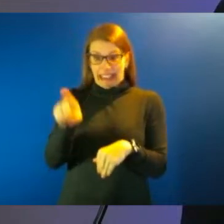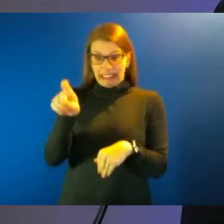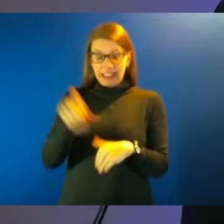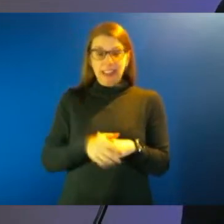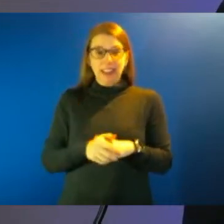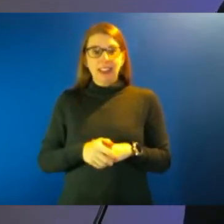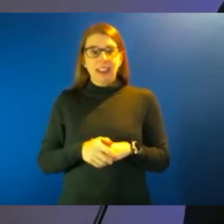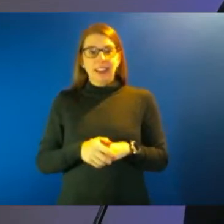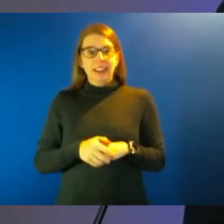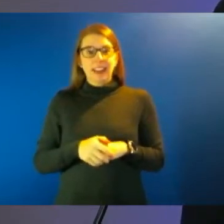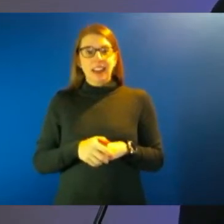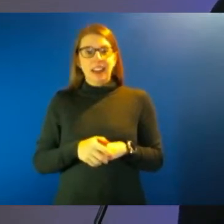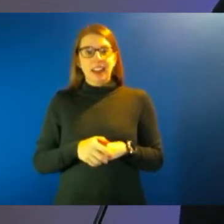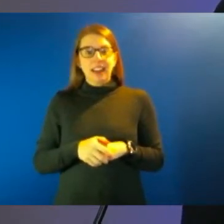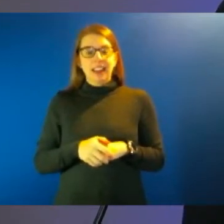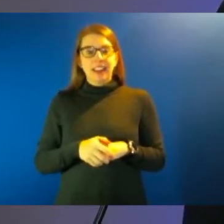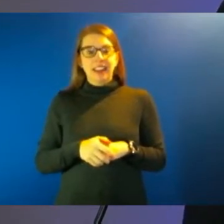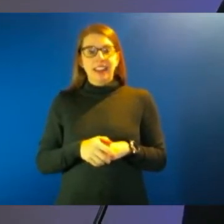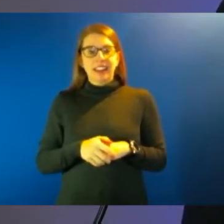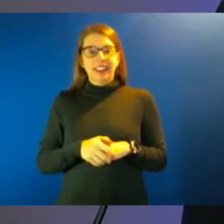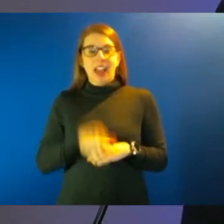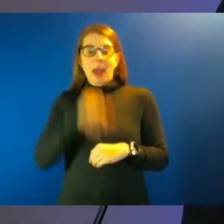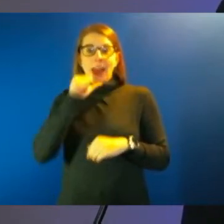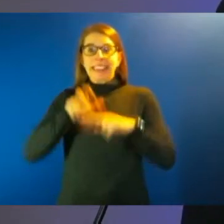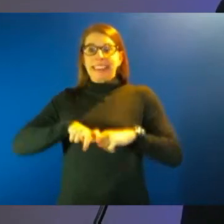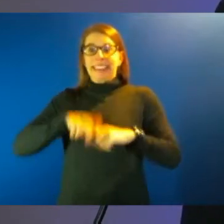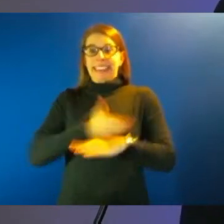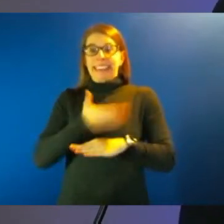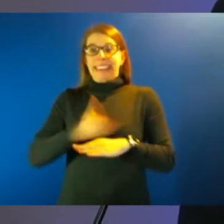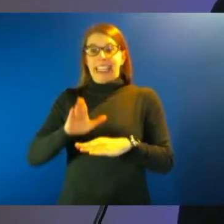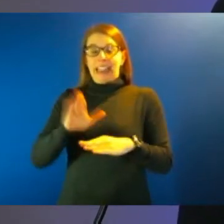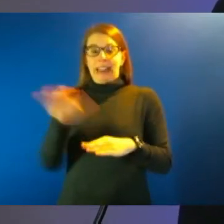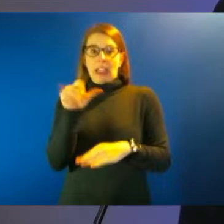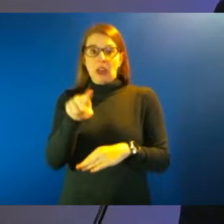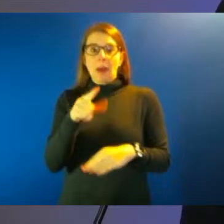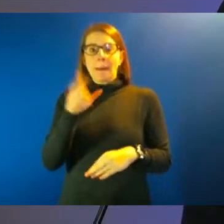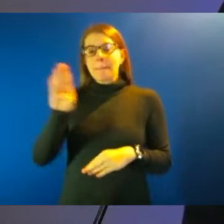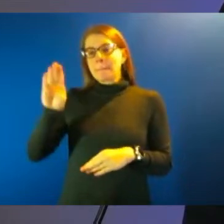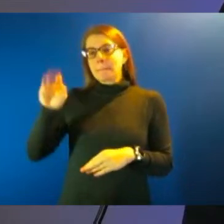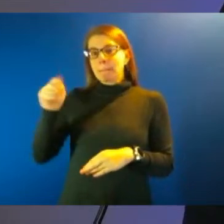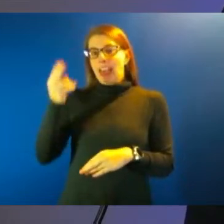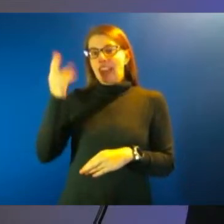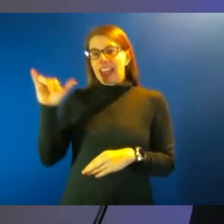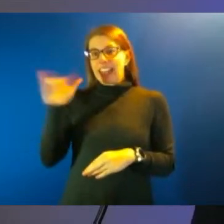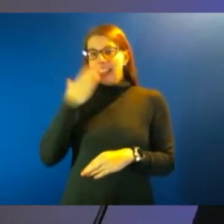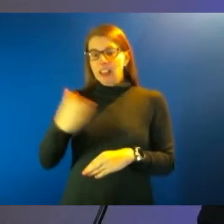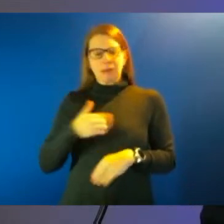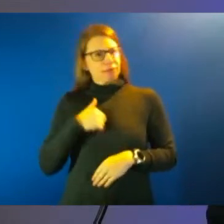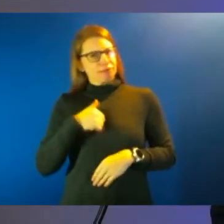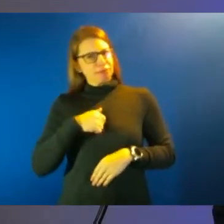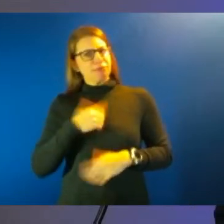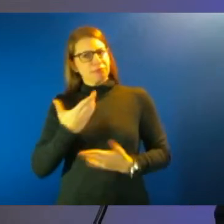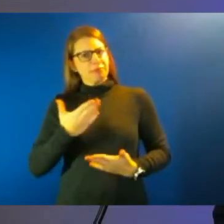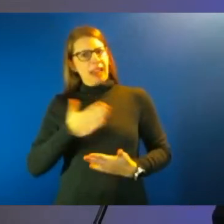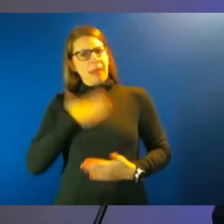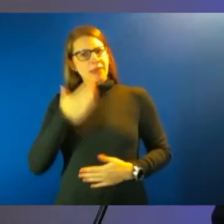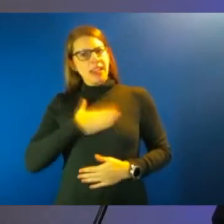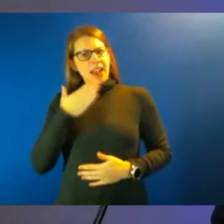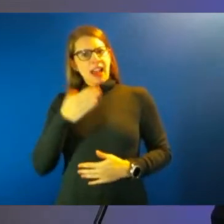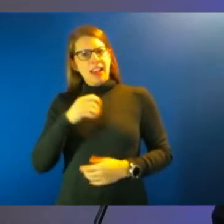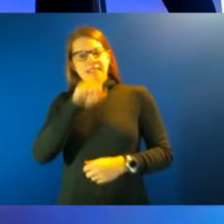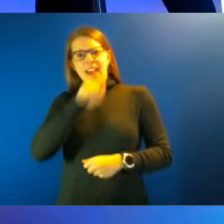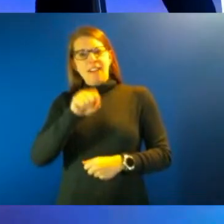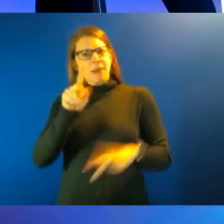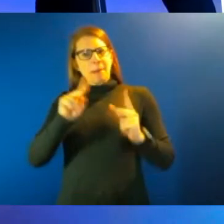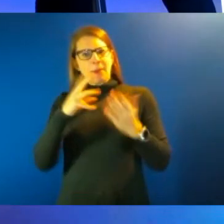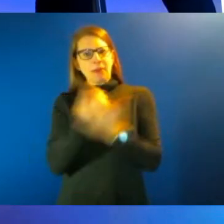of course. but Well, who yeah, is? it's a big bar. Bethany, thank you for doing this. Yeah, happy to. Hey, Love thanks. getting people vaccinated. Well, Boosters mark are